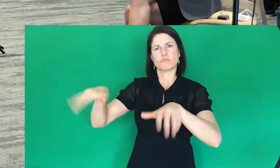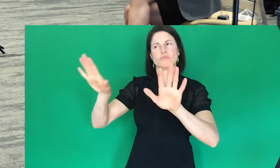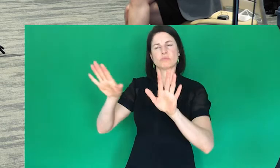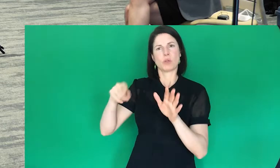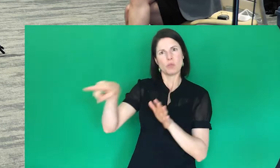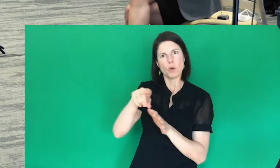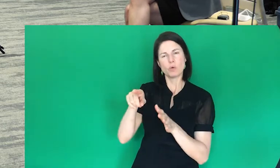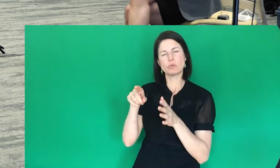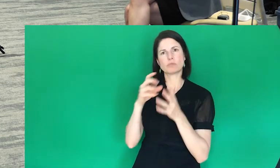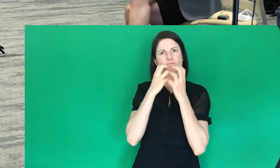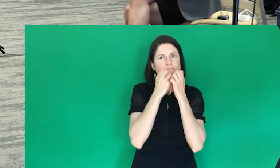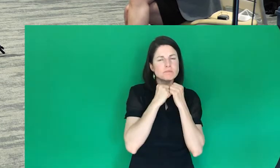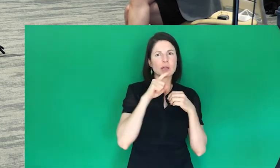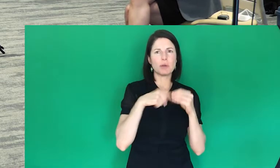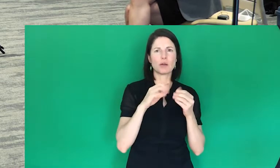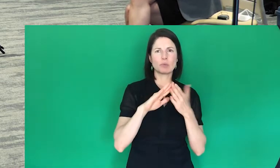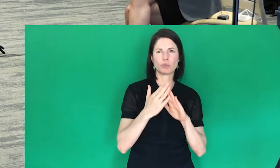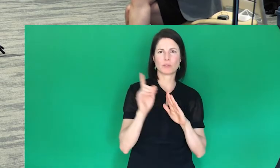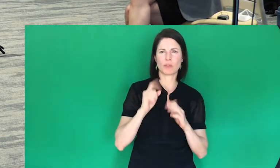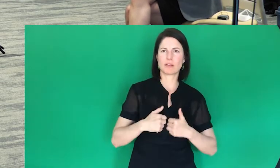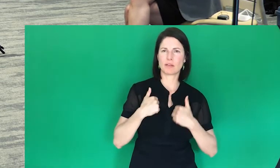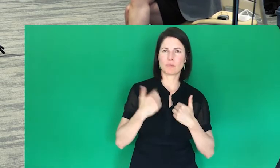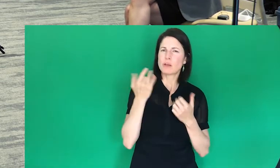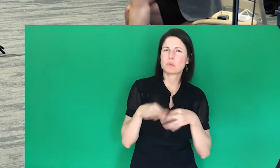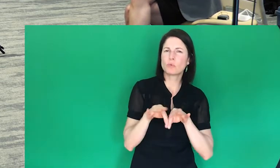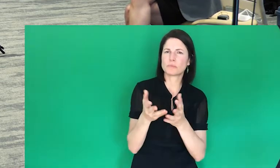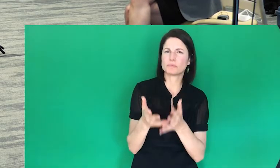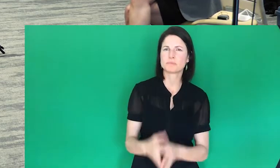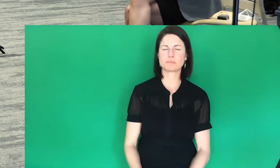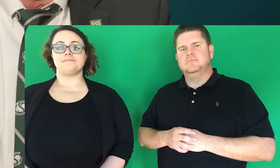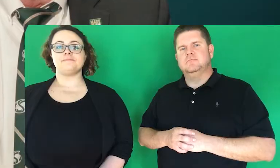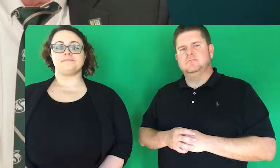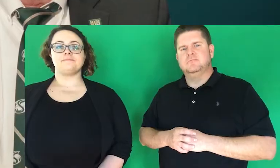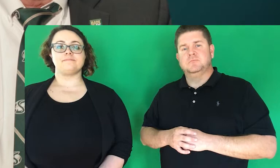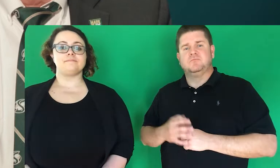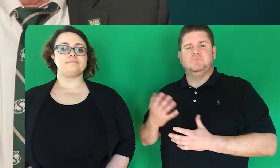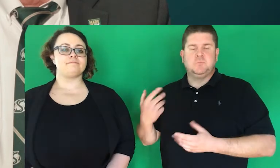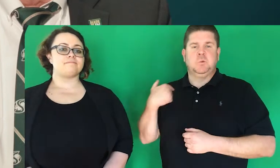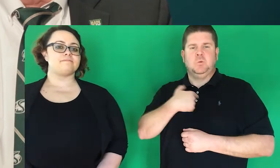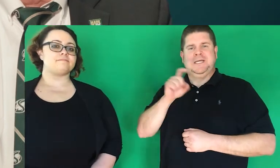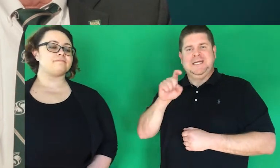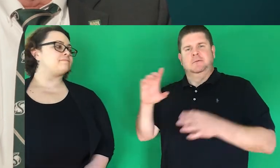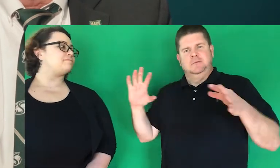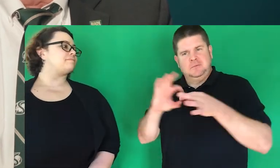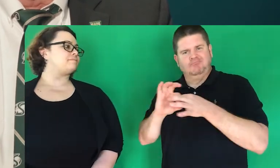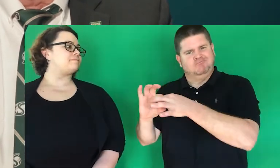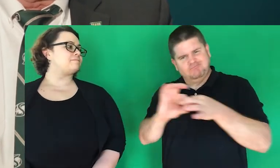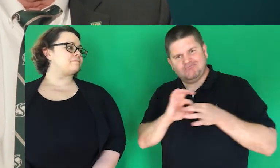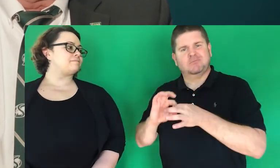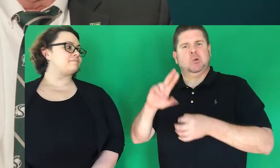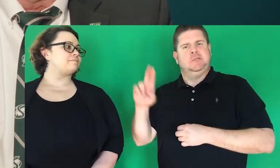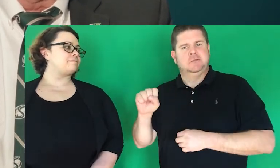who care about people, who care about the communities that they live in. We need a united